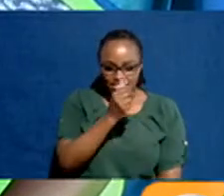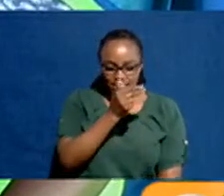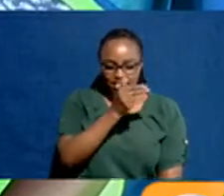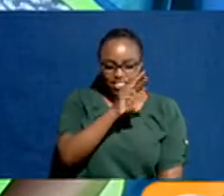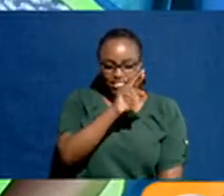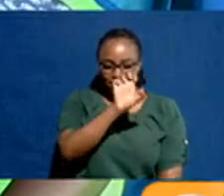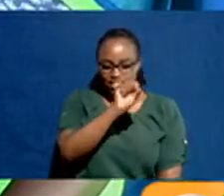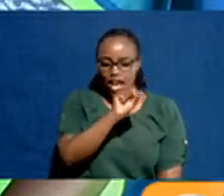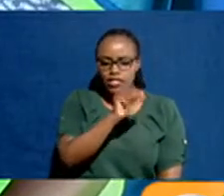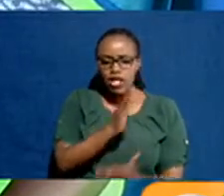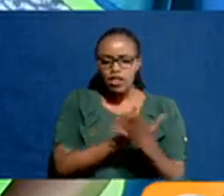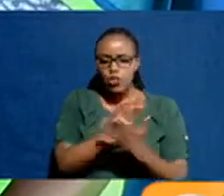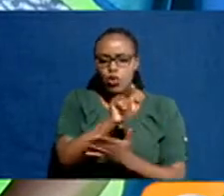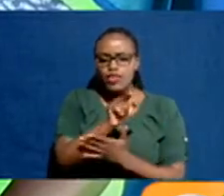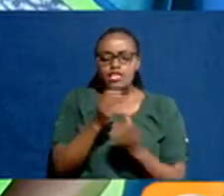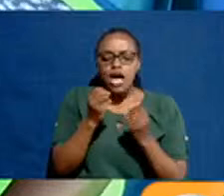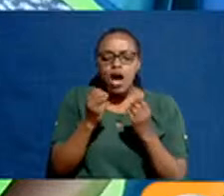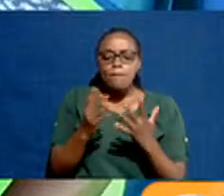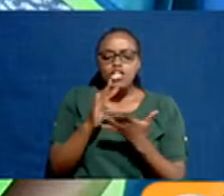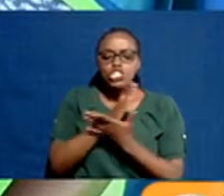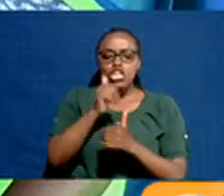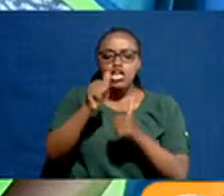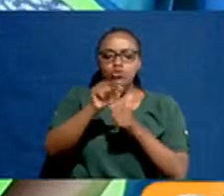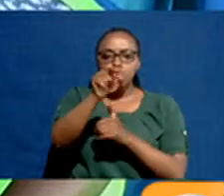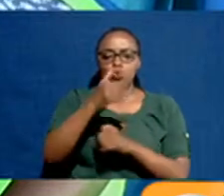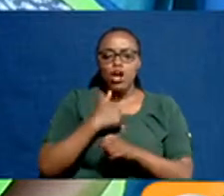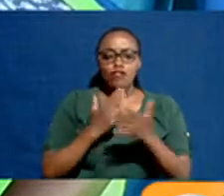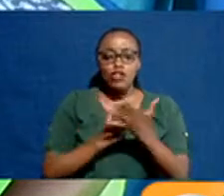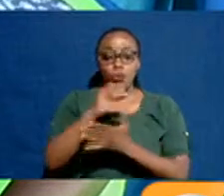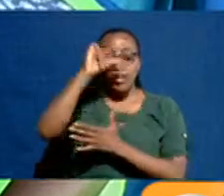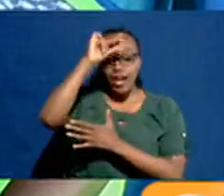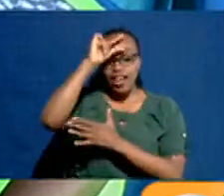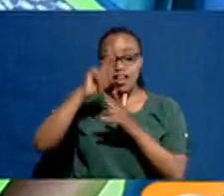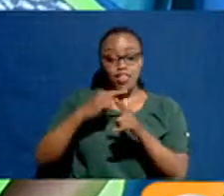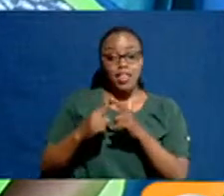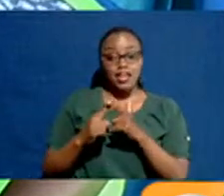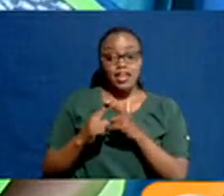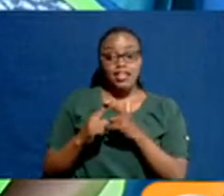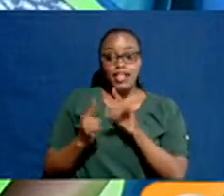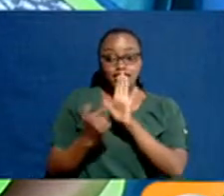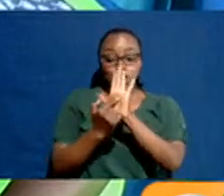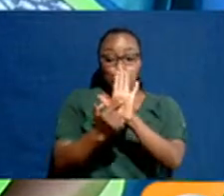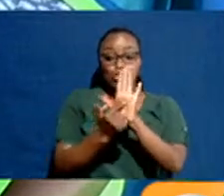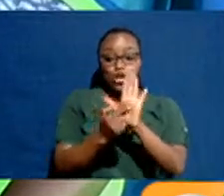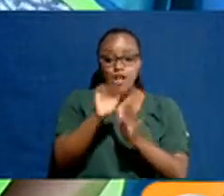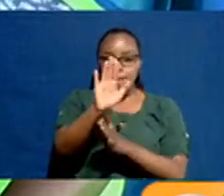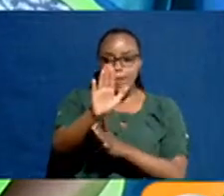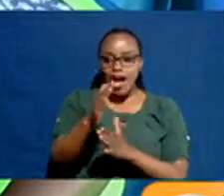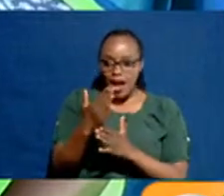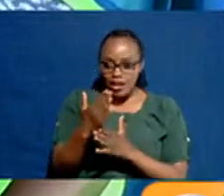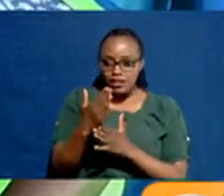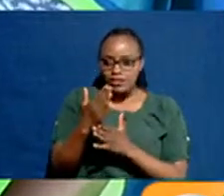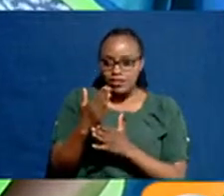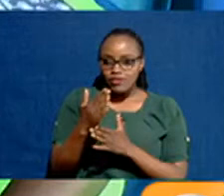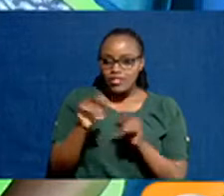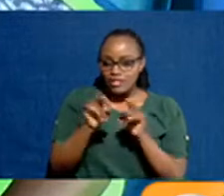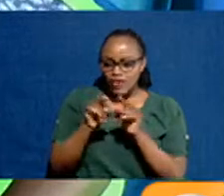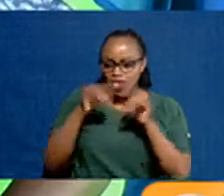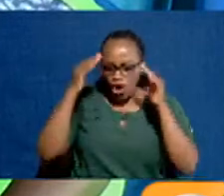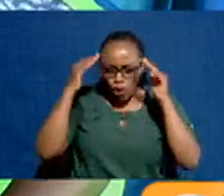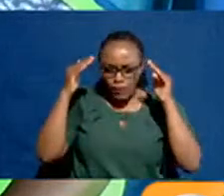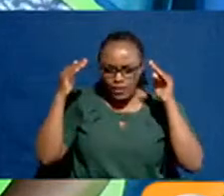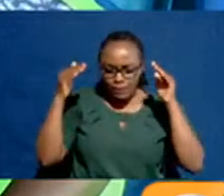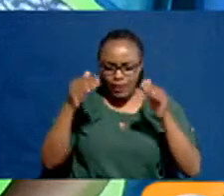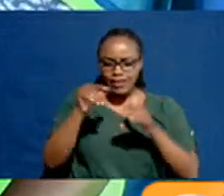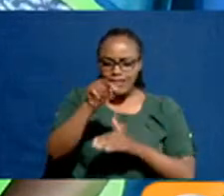is by the number of shares that you have with that administration that demonstrates your commensurate commitment to the success